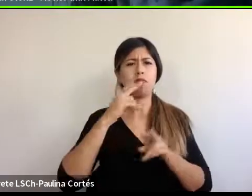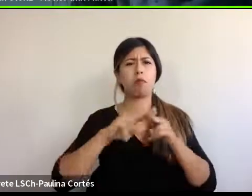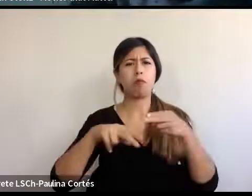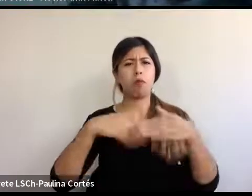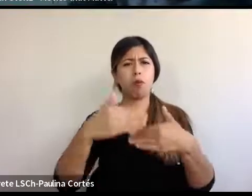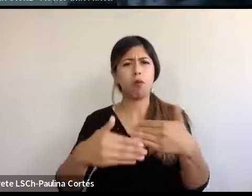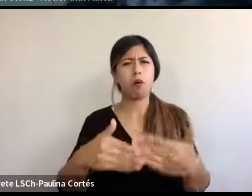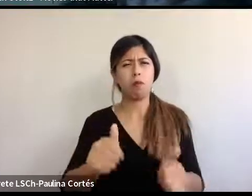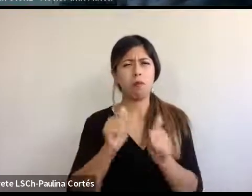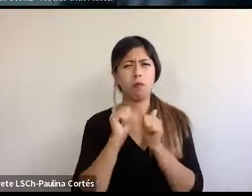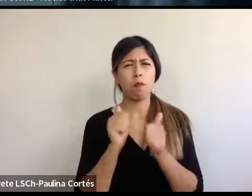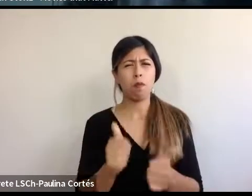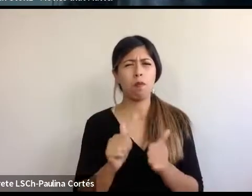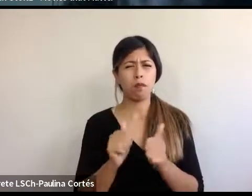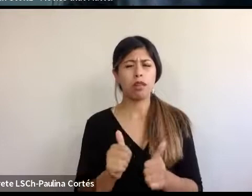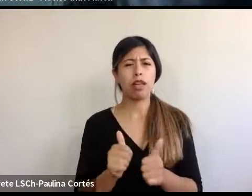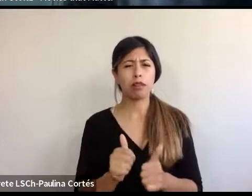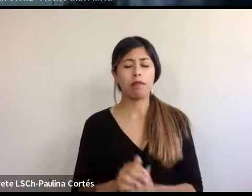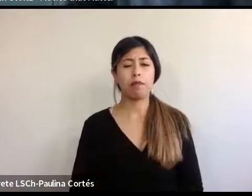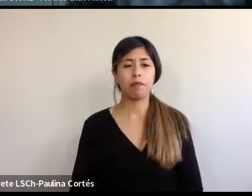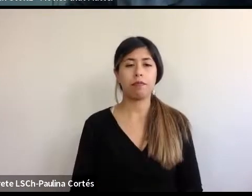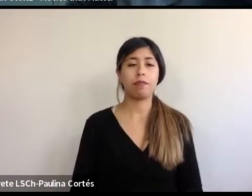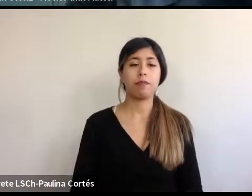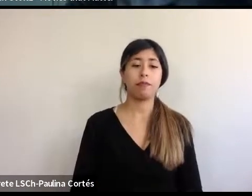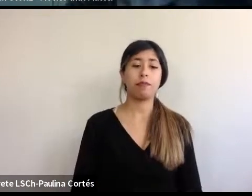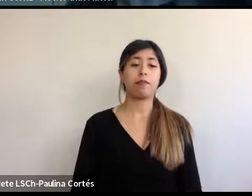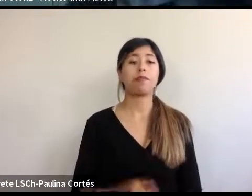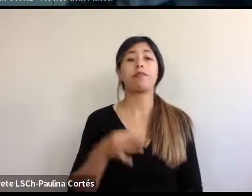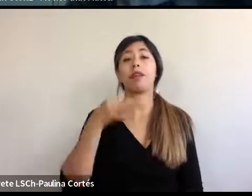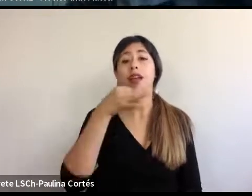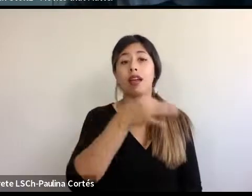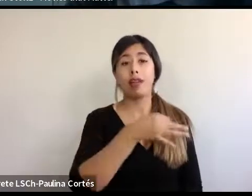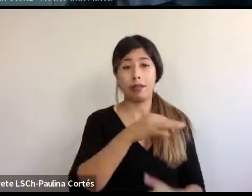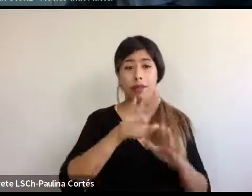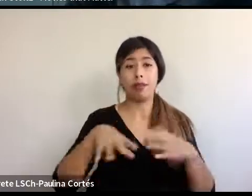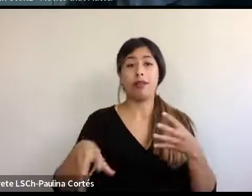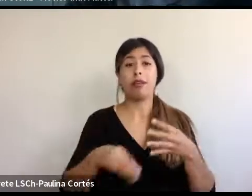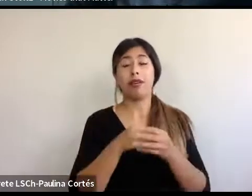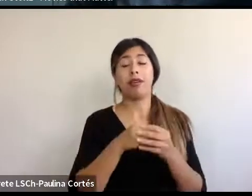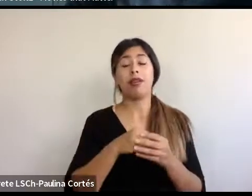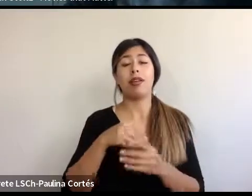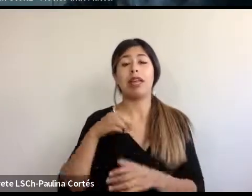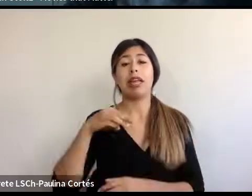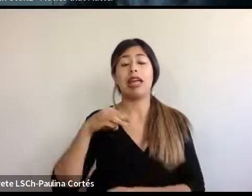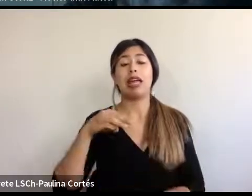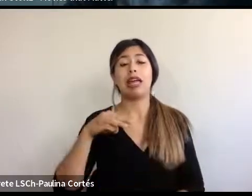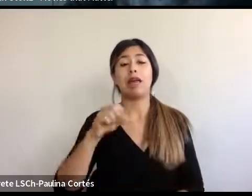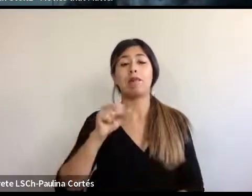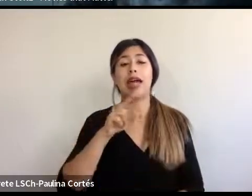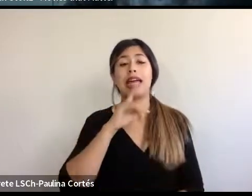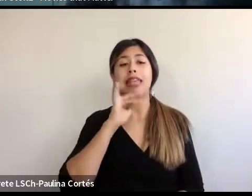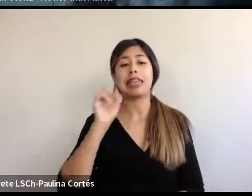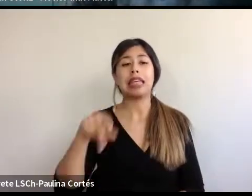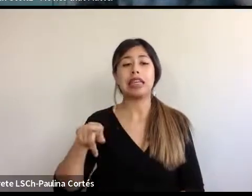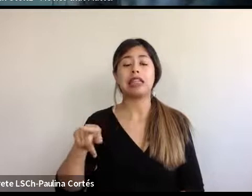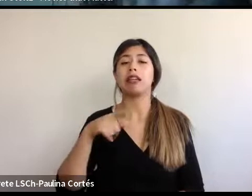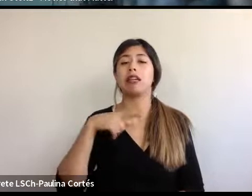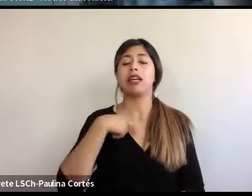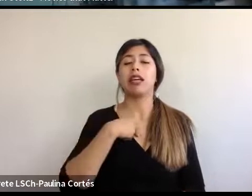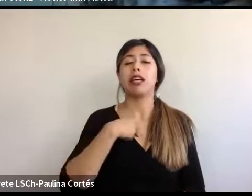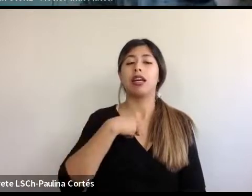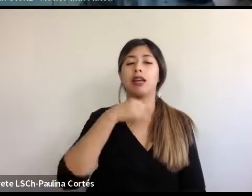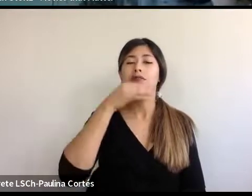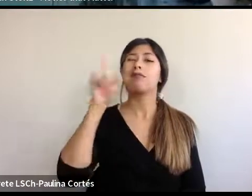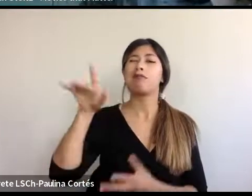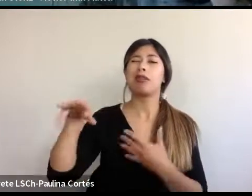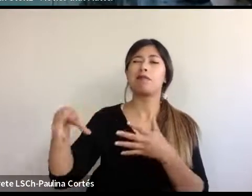Yeah, as Martin said, we actually, due to the quality of the films that are coming from Latin America, we are considering like